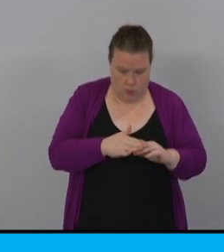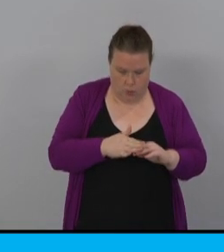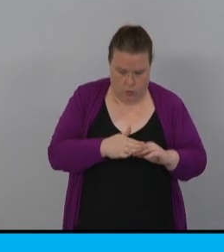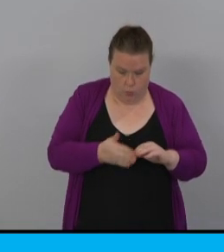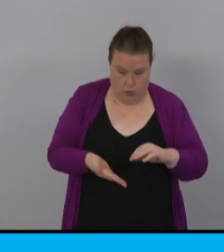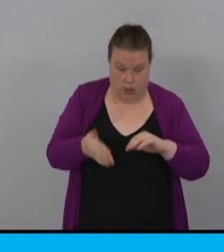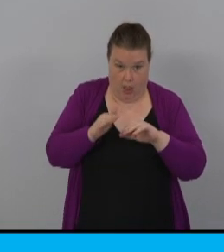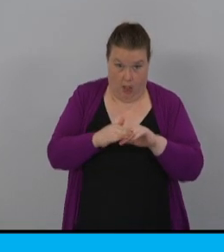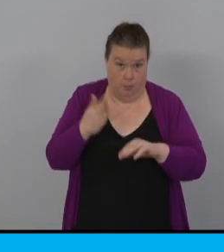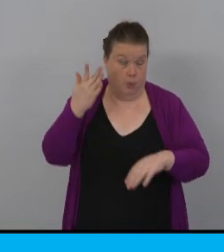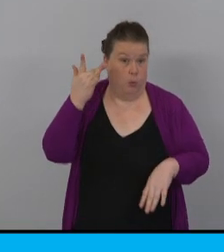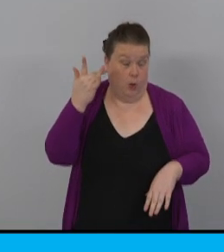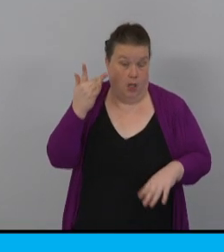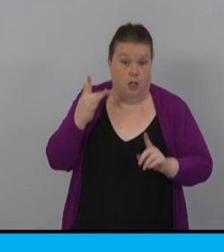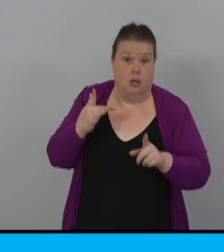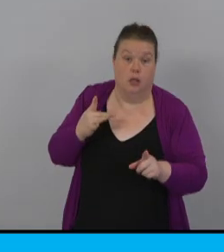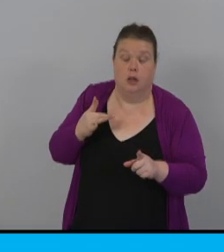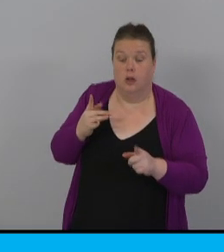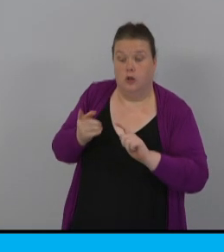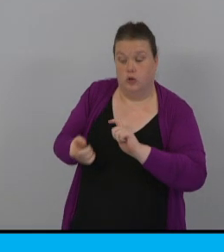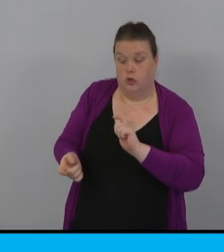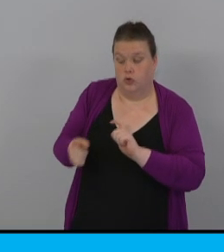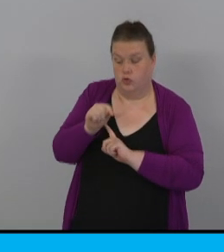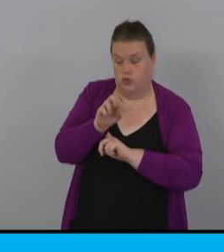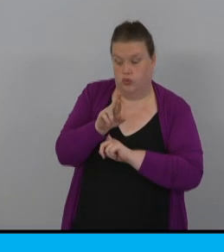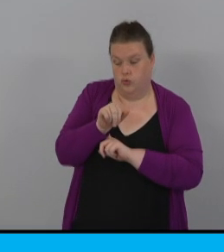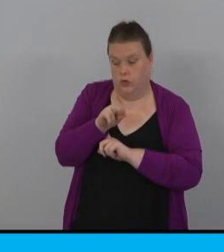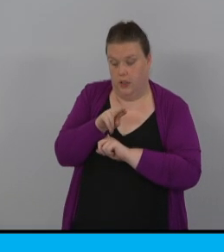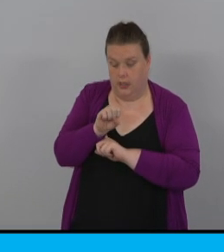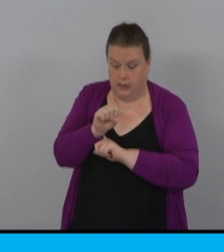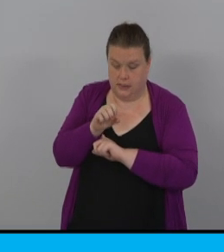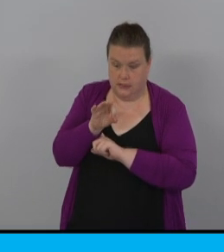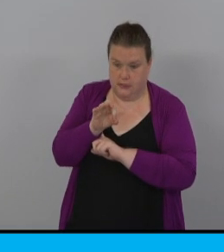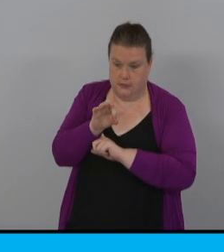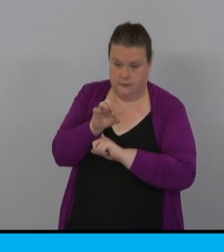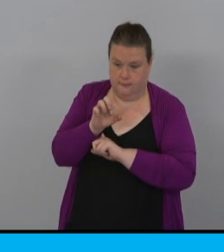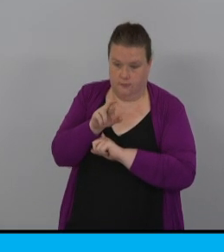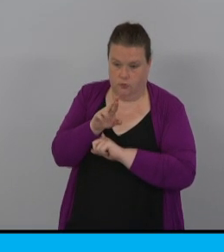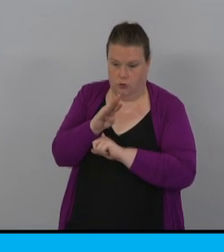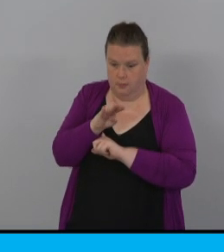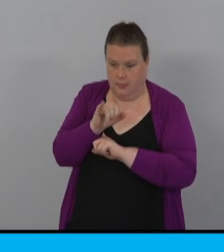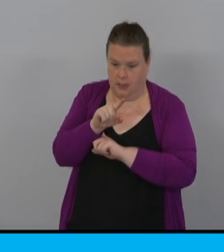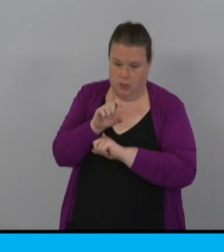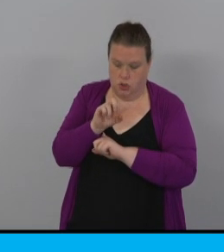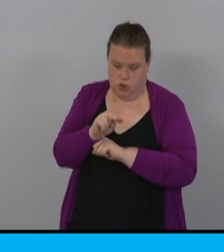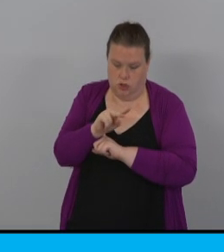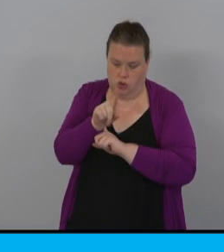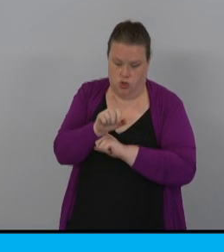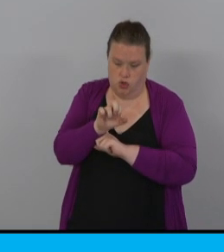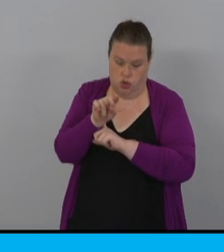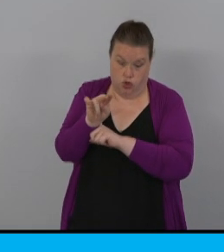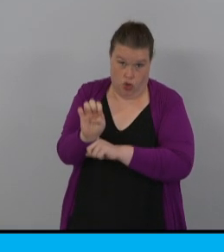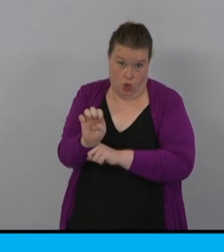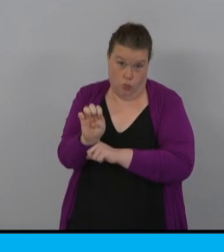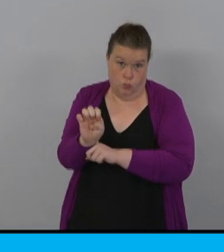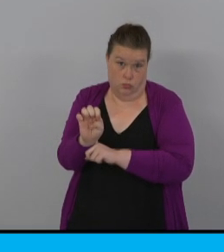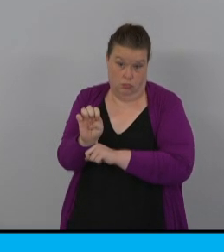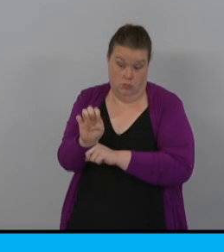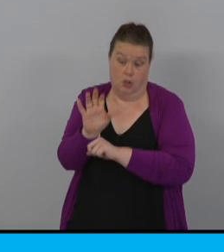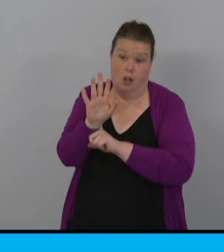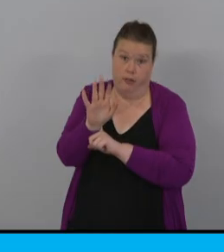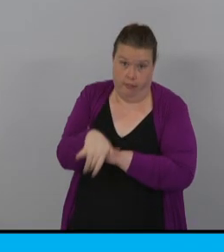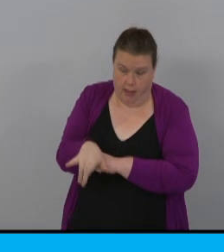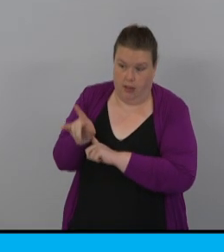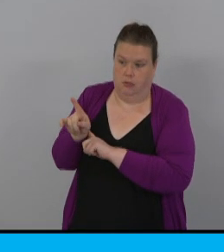year was part of community services. And since that ended, that is that decrease for, in the community services.